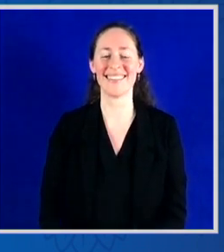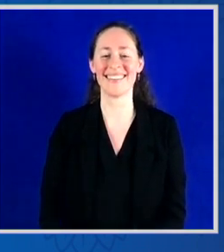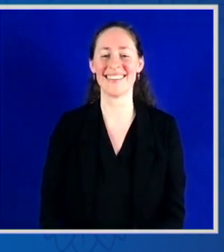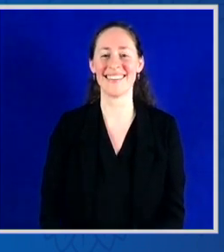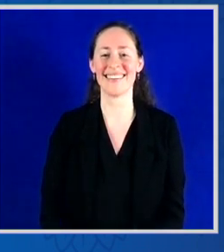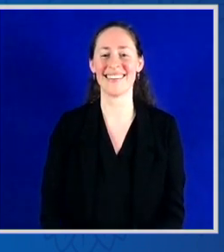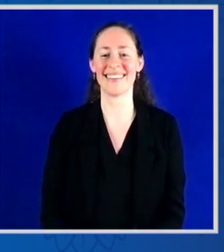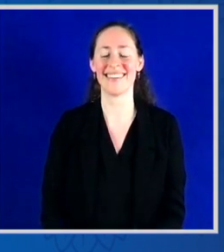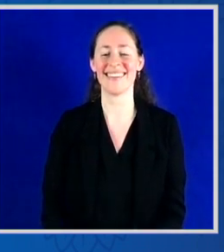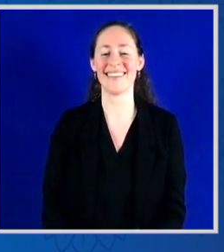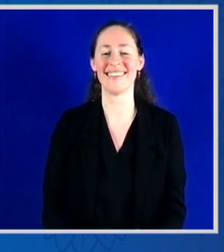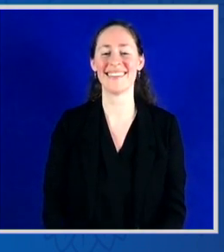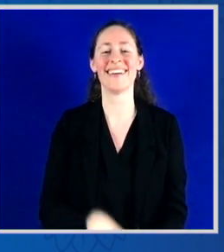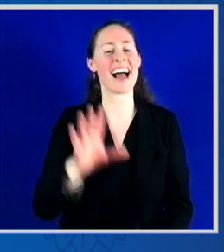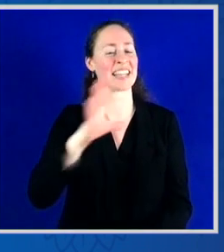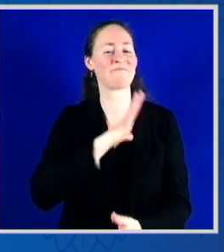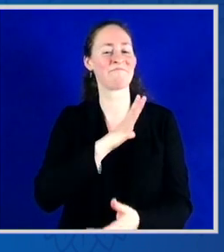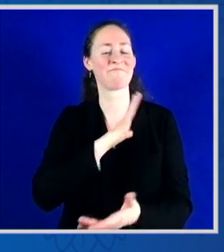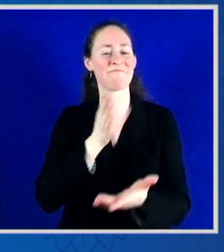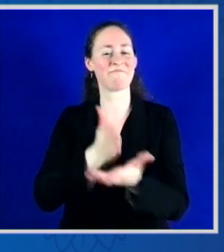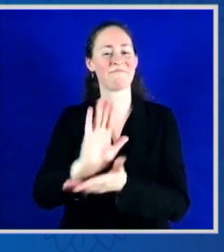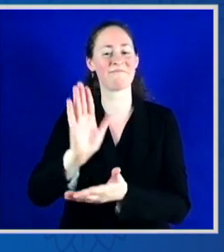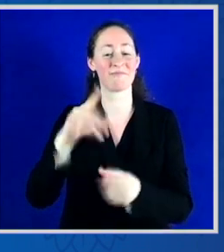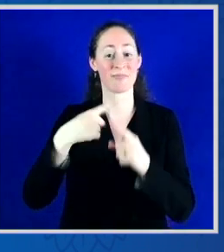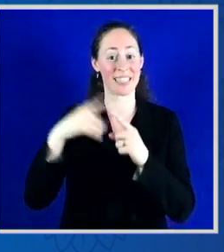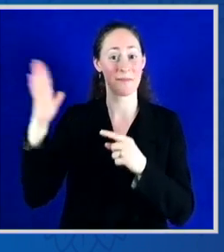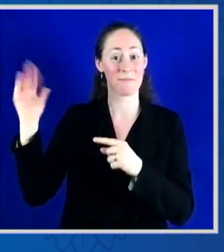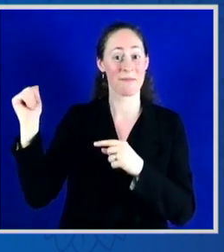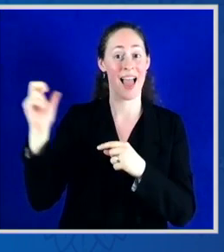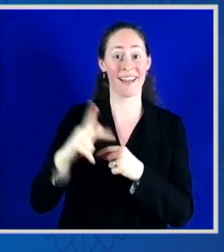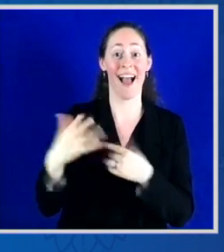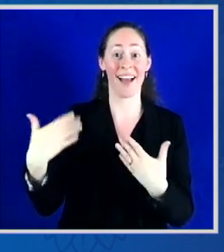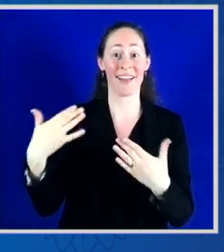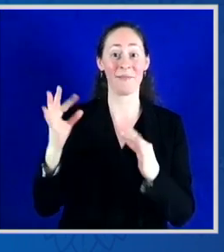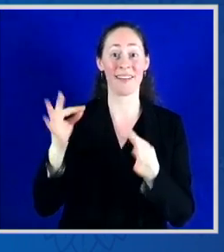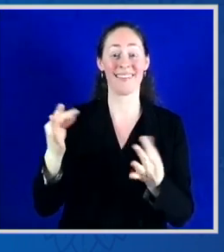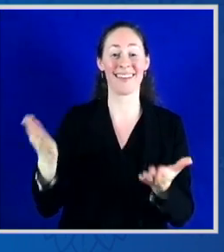get back in. yeah, here she is. oh, here Here's she Mom. is.